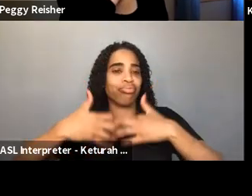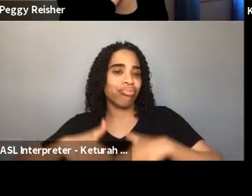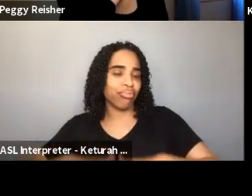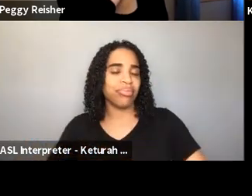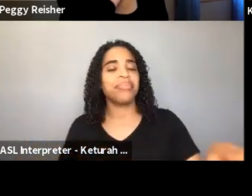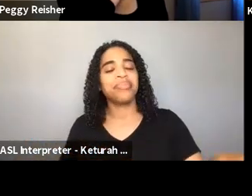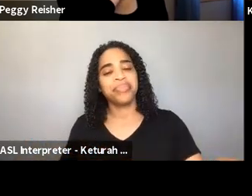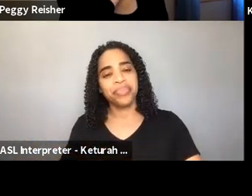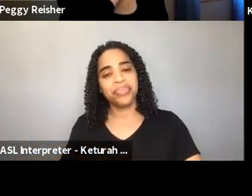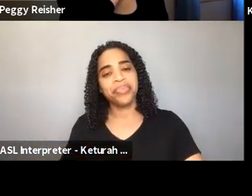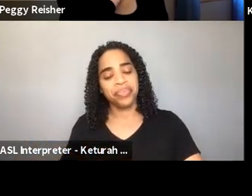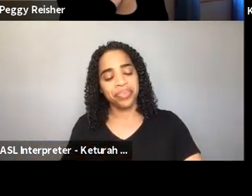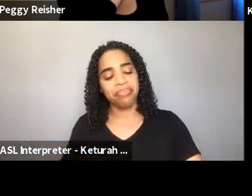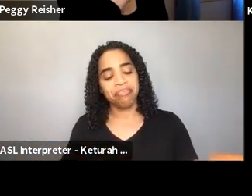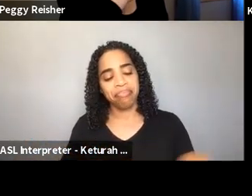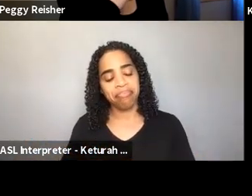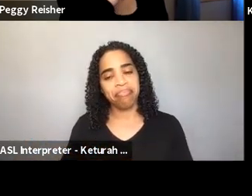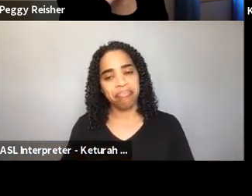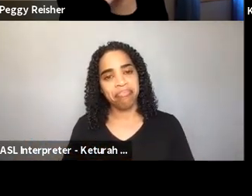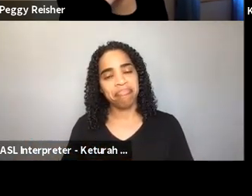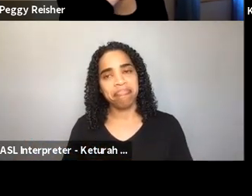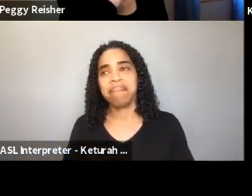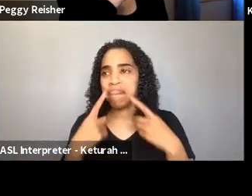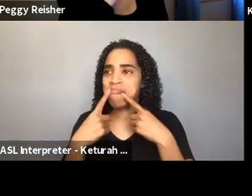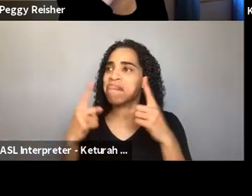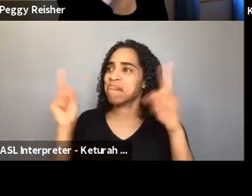into a reality.